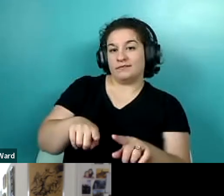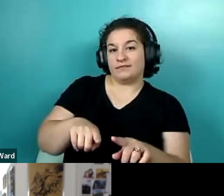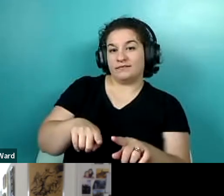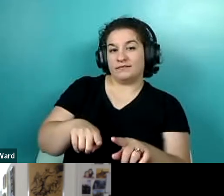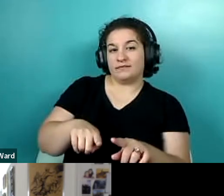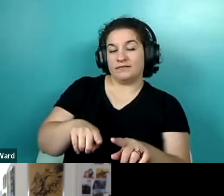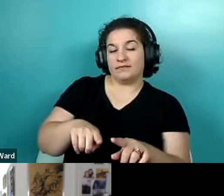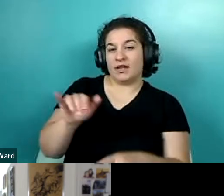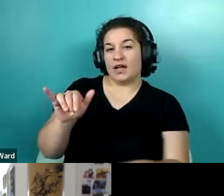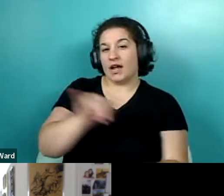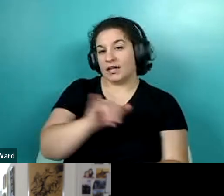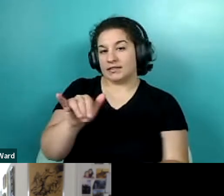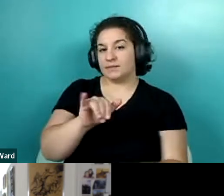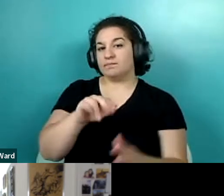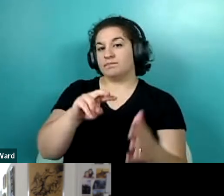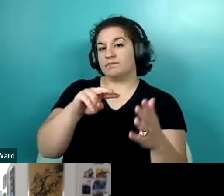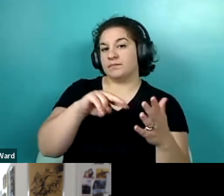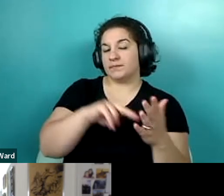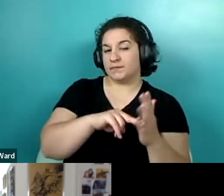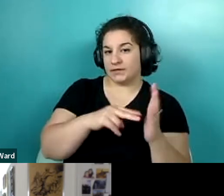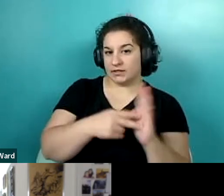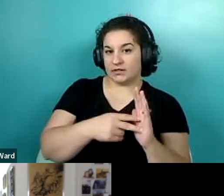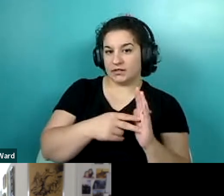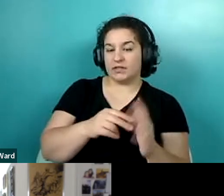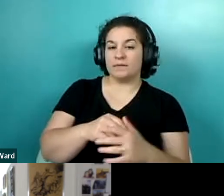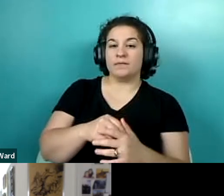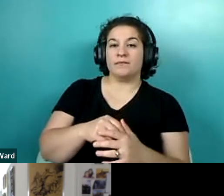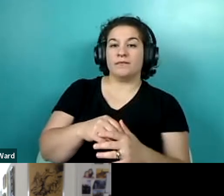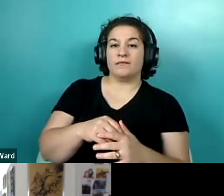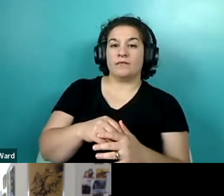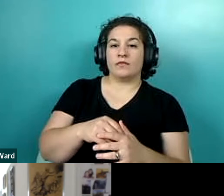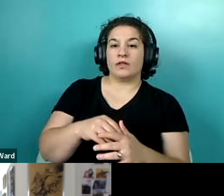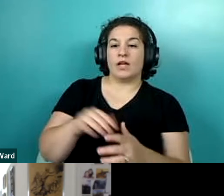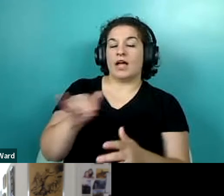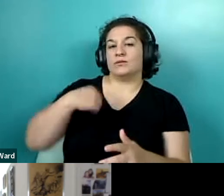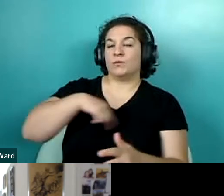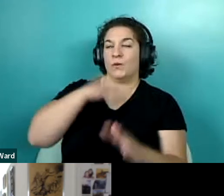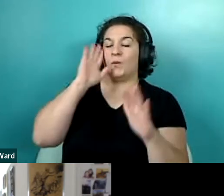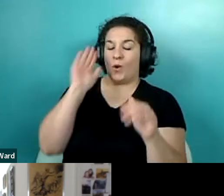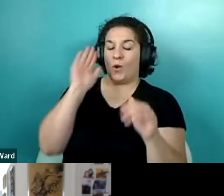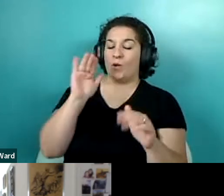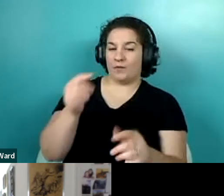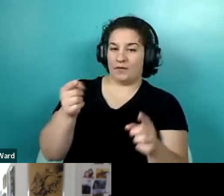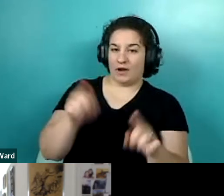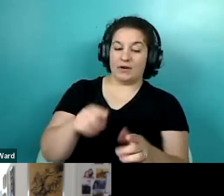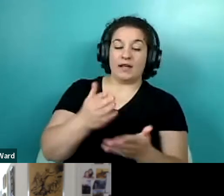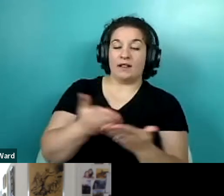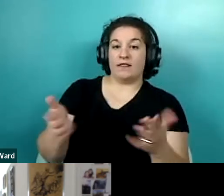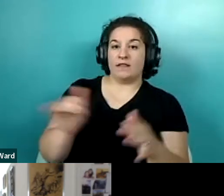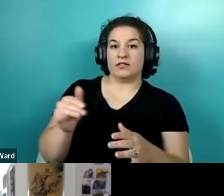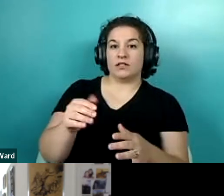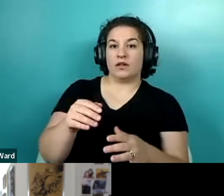intentionally we were hoping would happen. Things like voting rights, we're actually